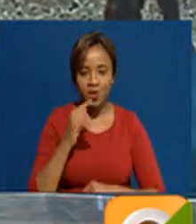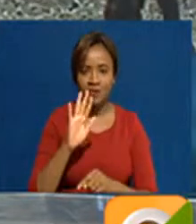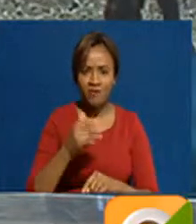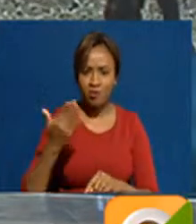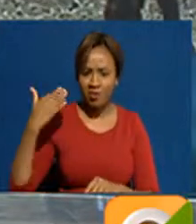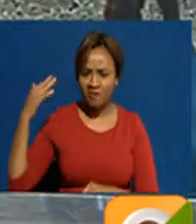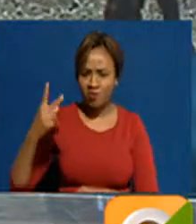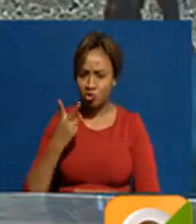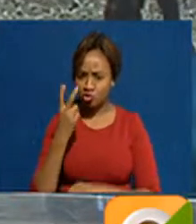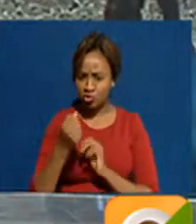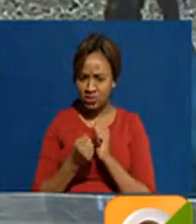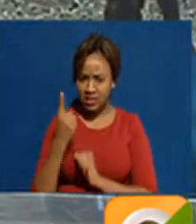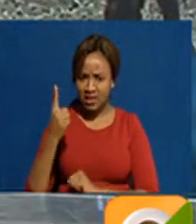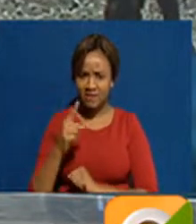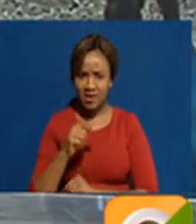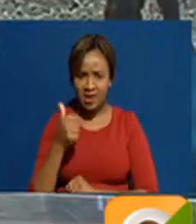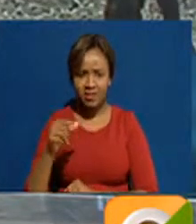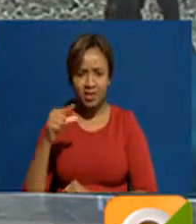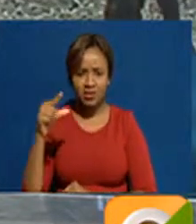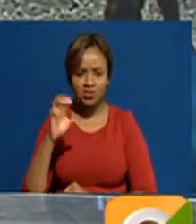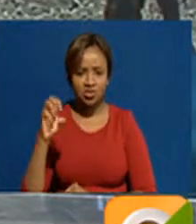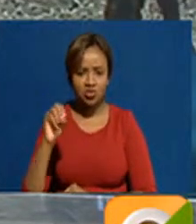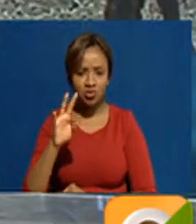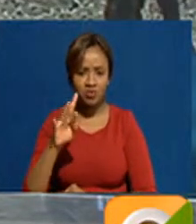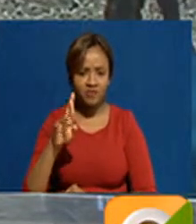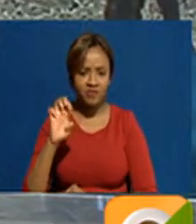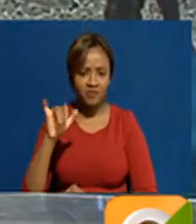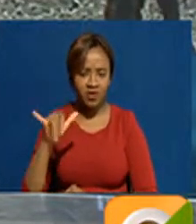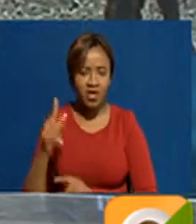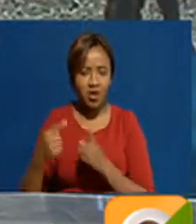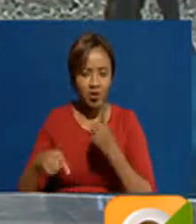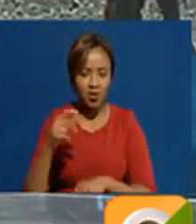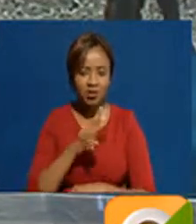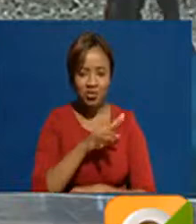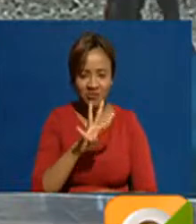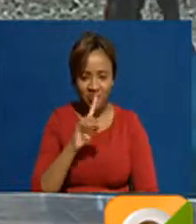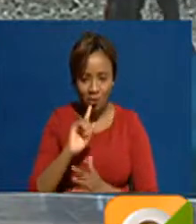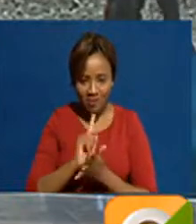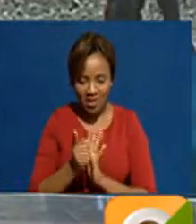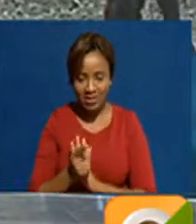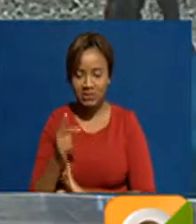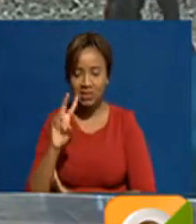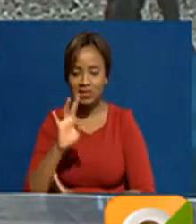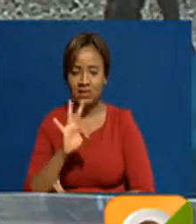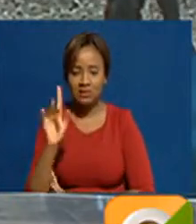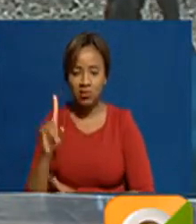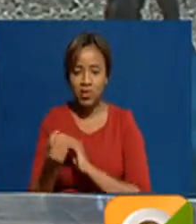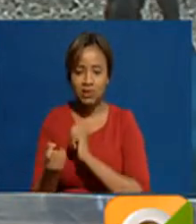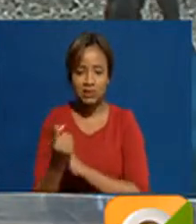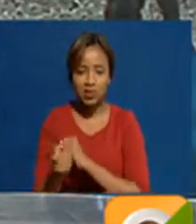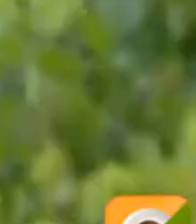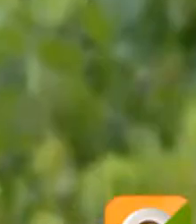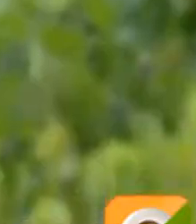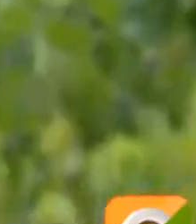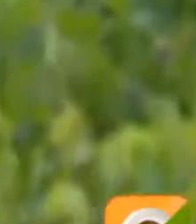Geoffrey Kamworor won in Punta Umbria, clocking 24 minutes and 31 seconds.